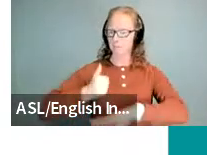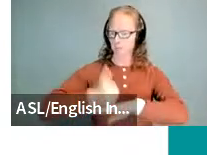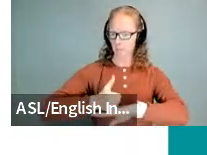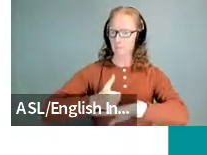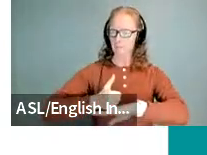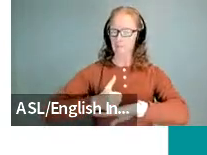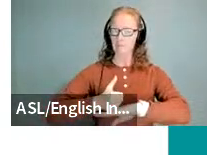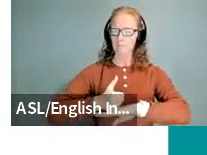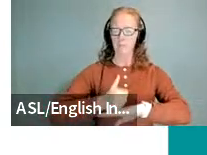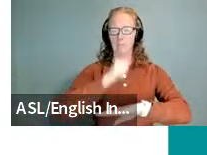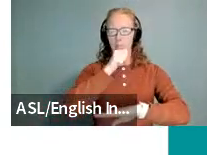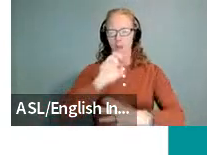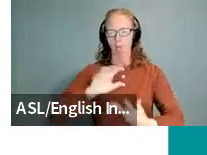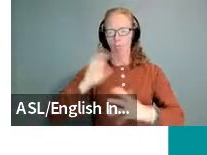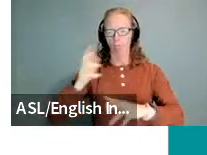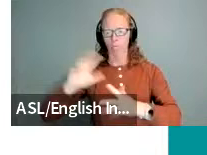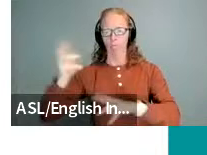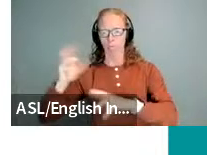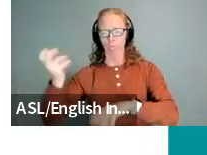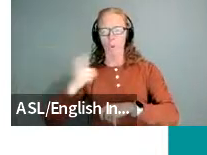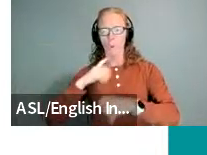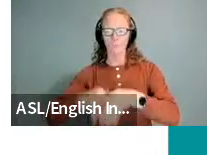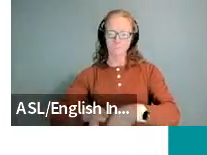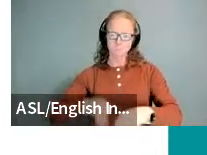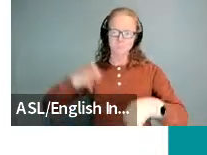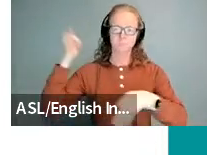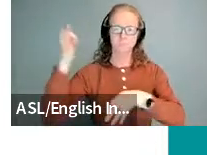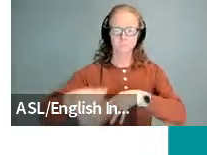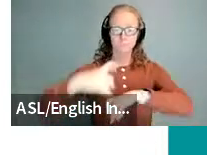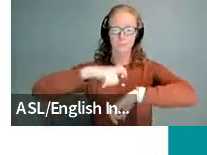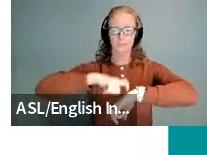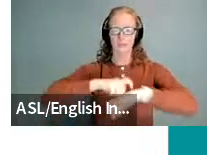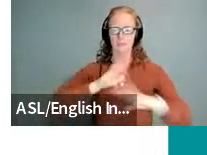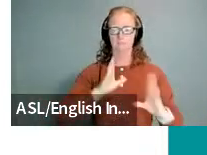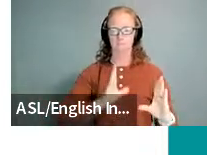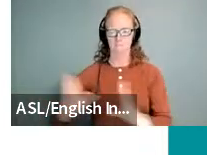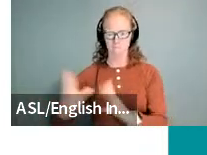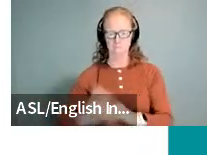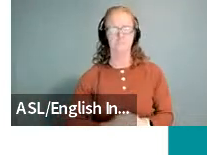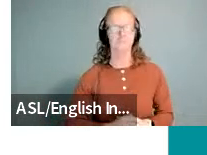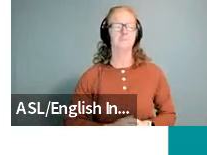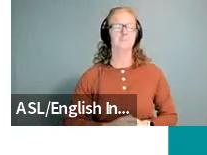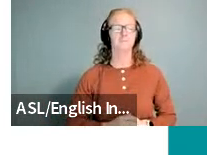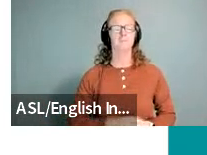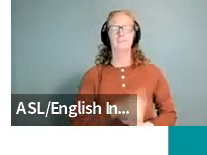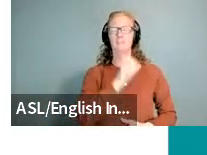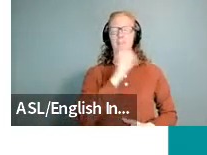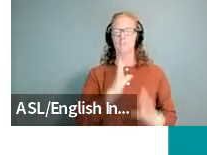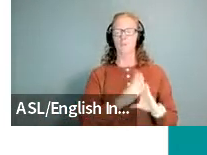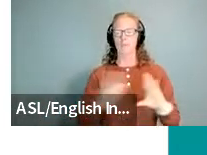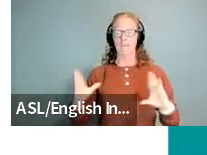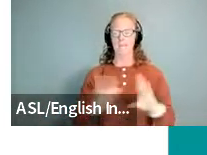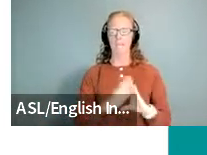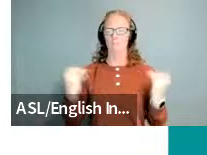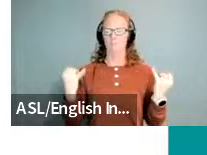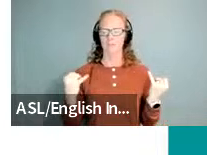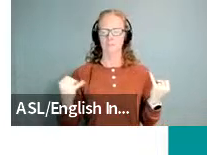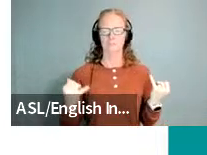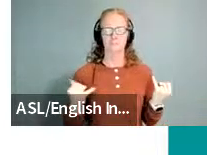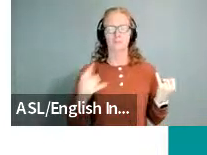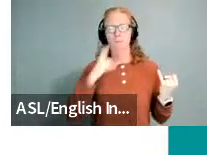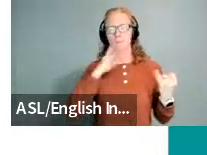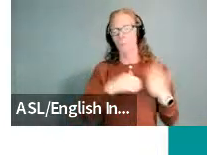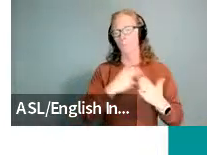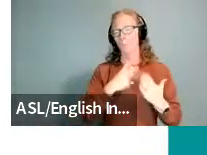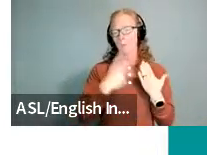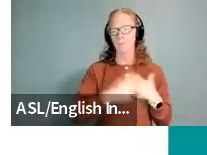cause, multiple months of delay or more? And so that's really kind of where the range of costs are right now on the program,